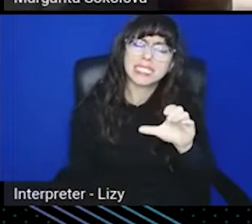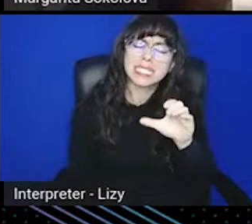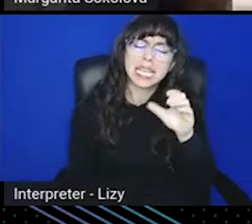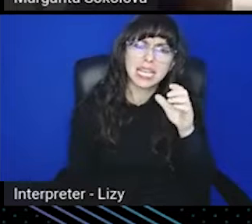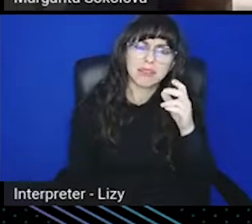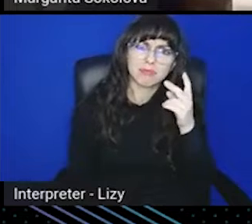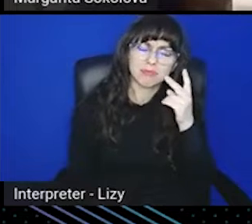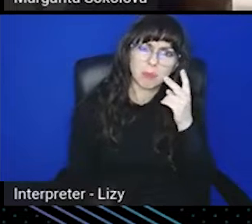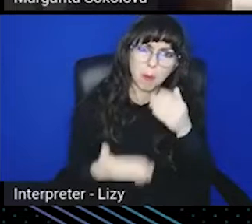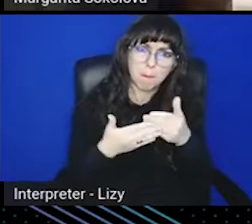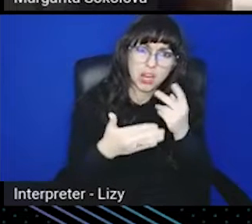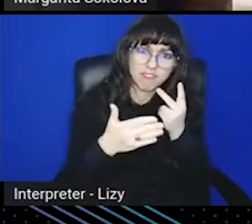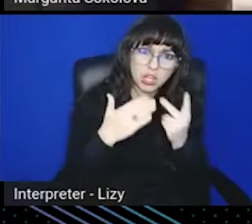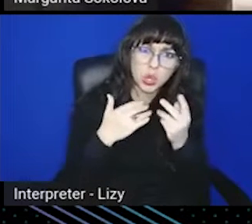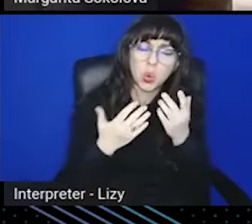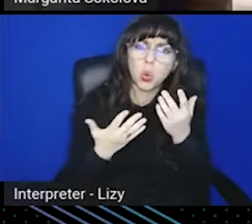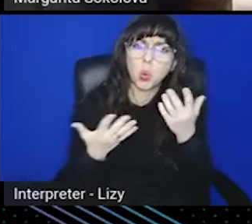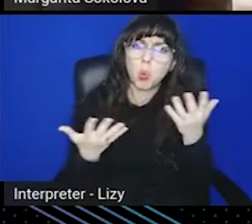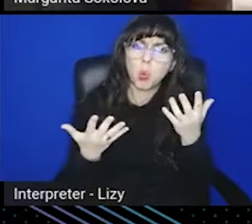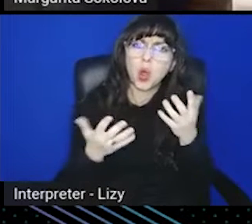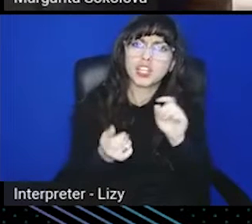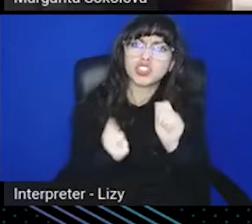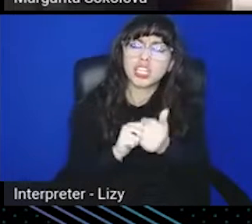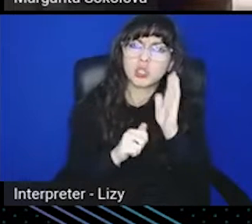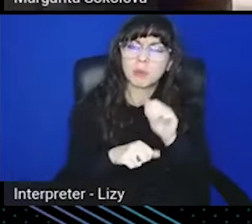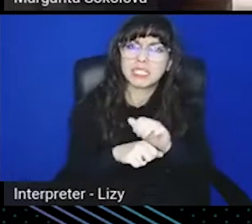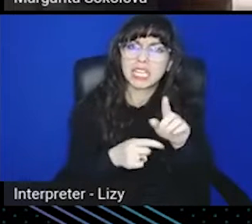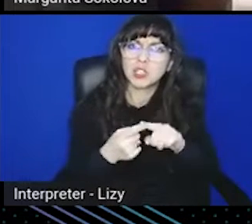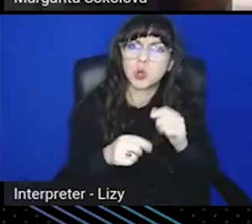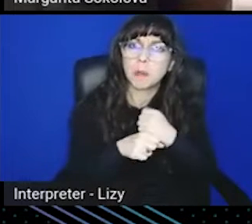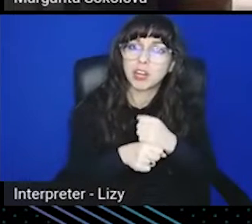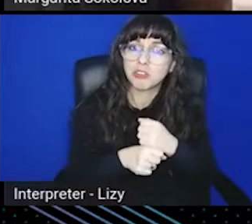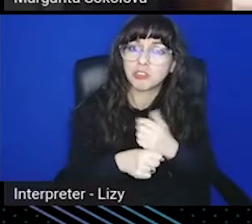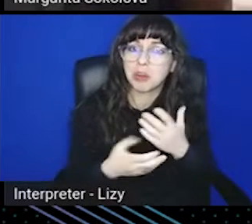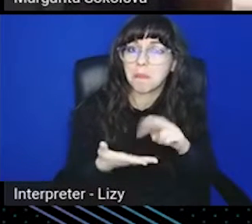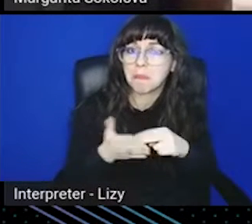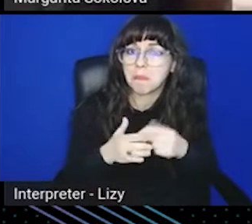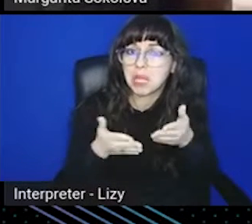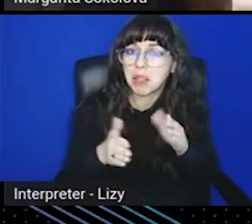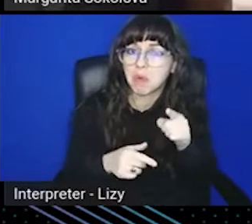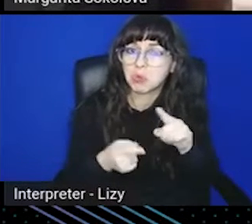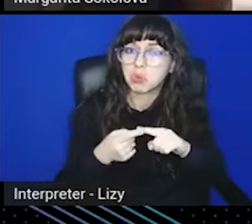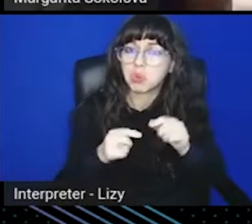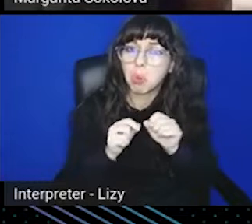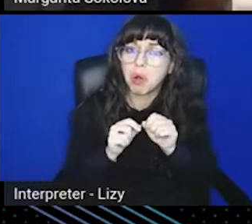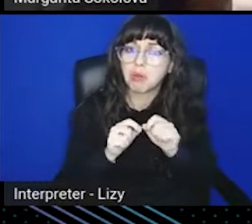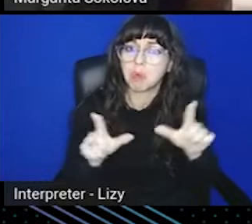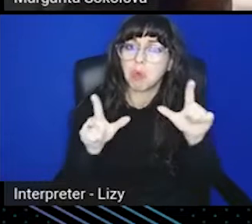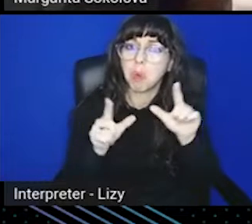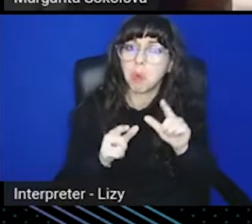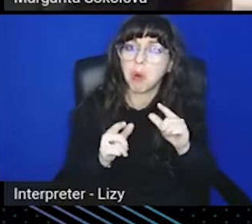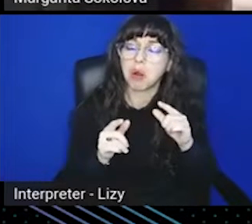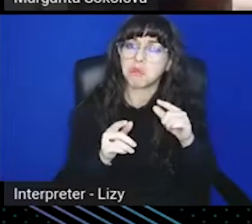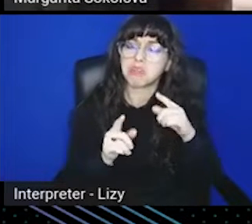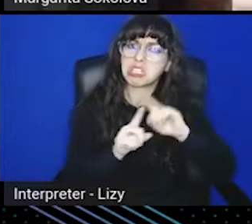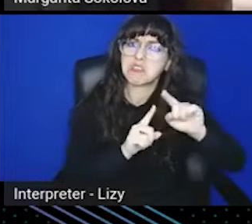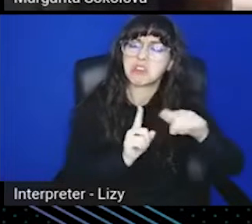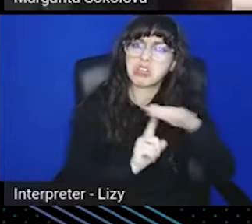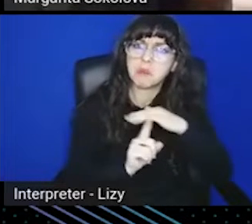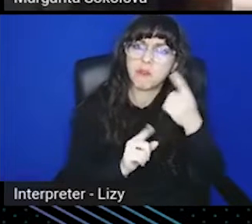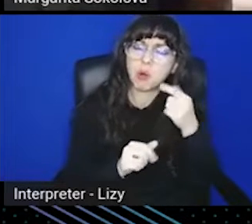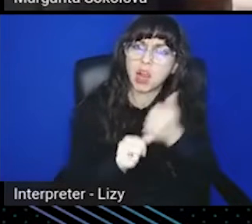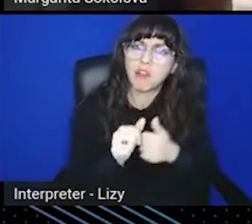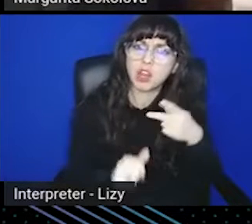that you're considering shipping to production. So this allows you to deploy dynamic environments for every pull request that you